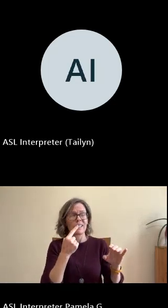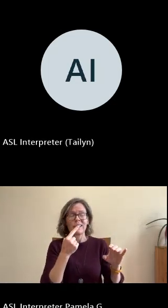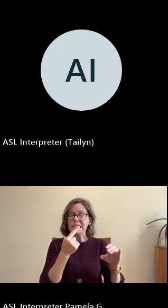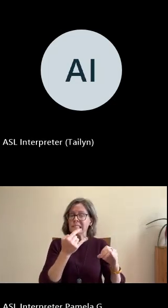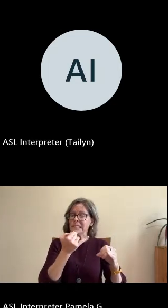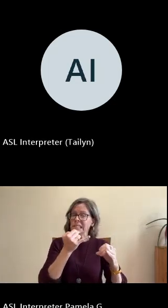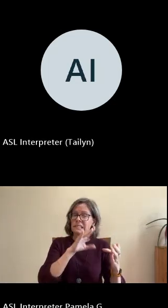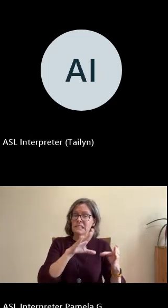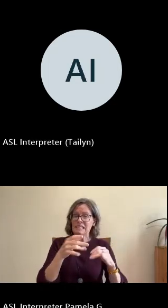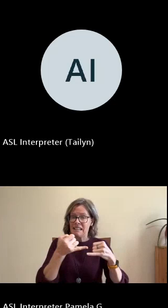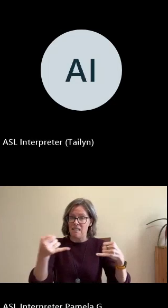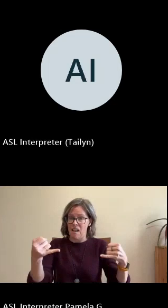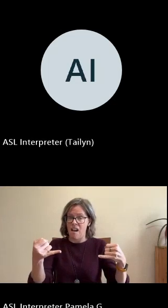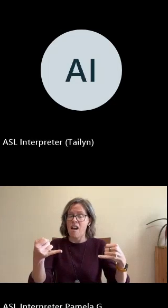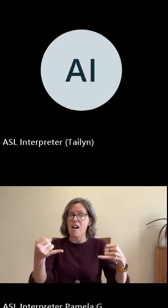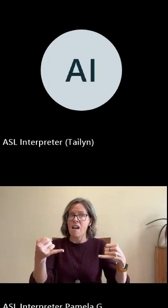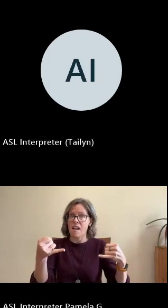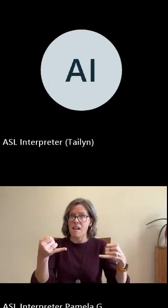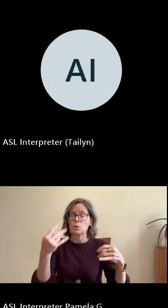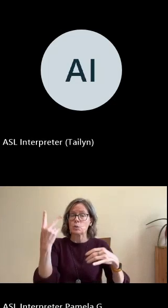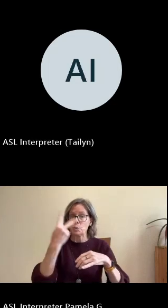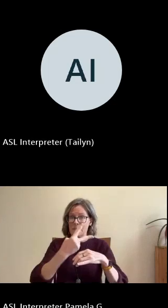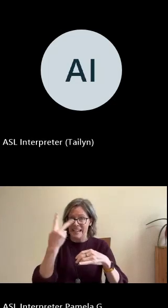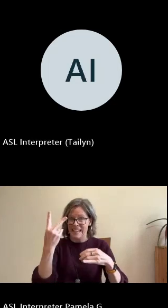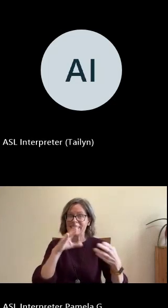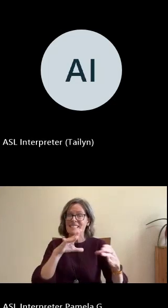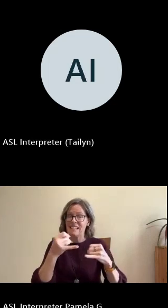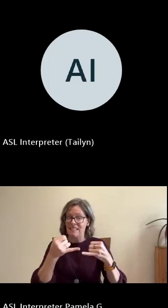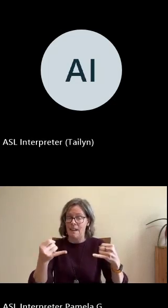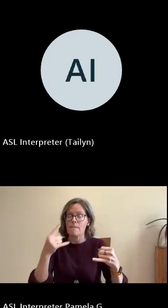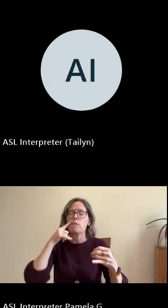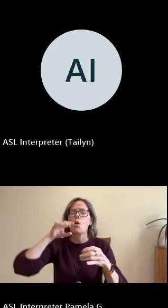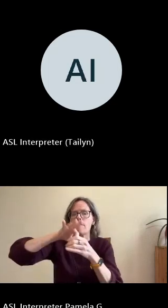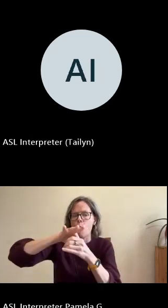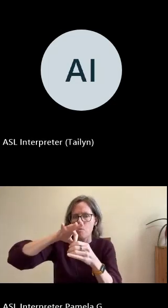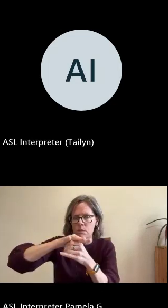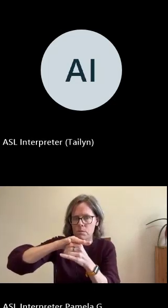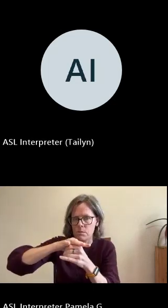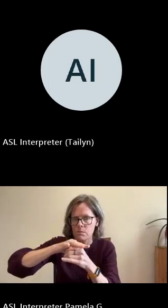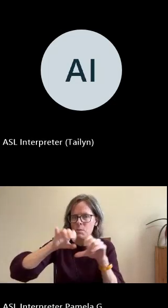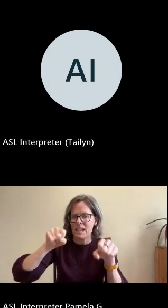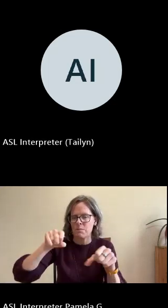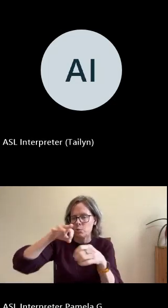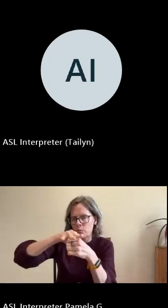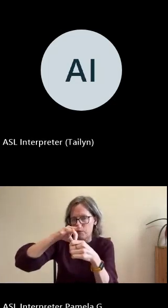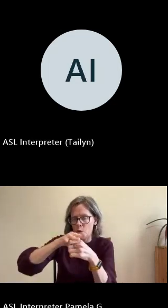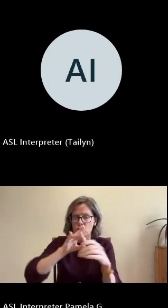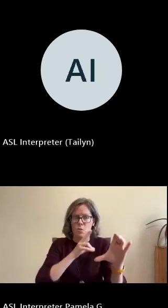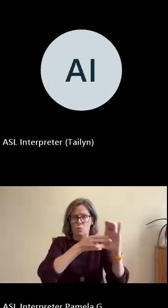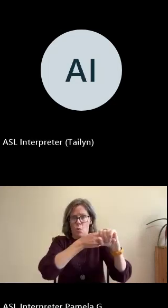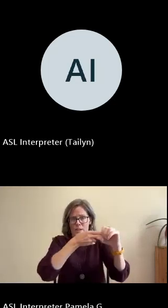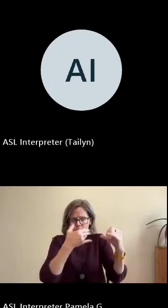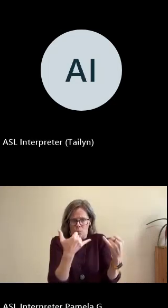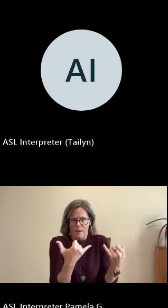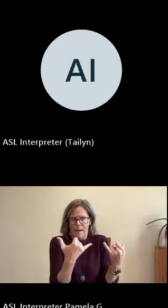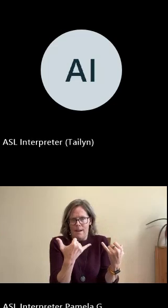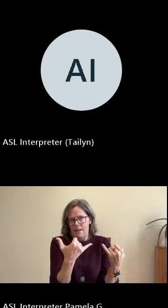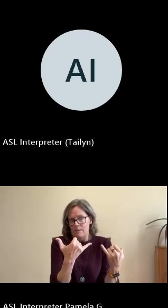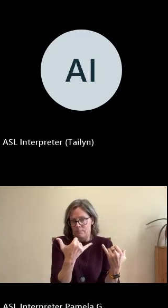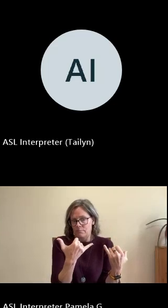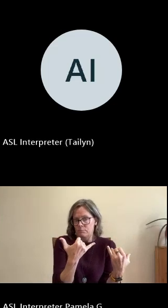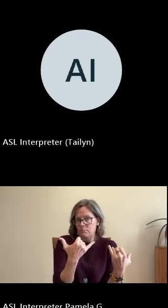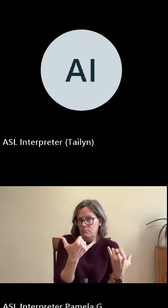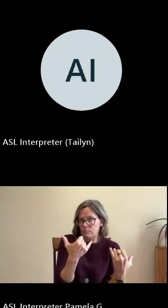join as a member to vote in the elections of our union. So join now, honestly, so that you can vote in